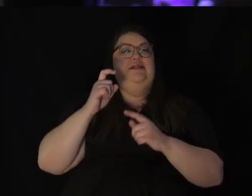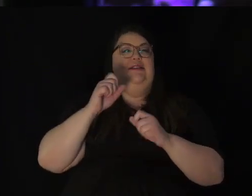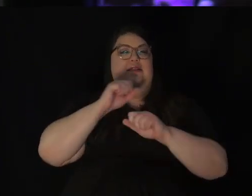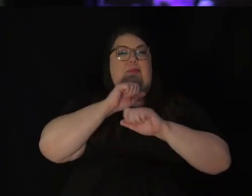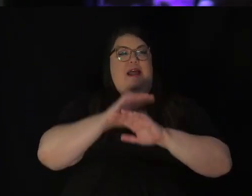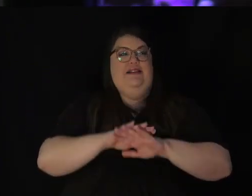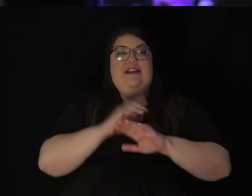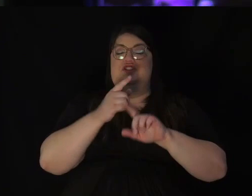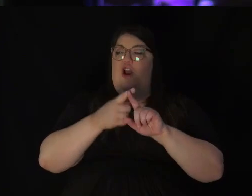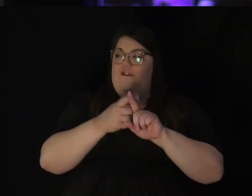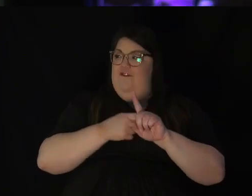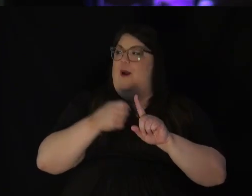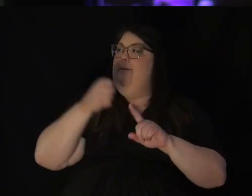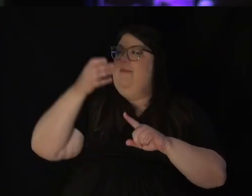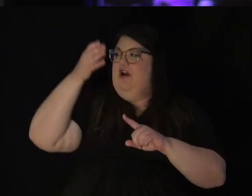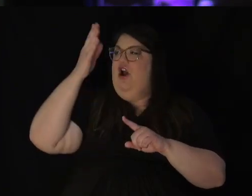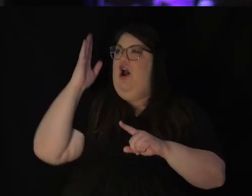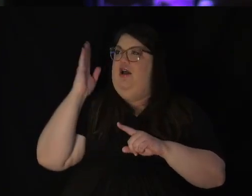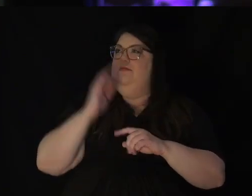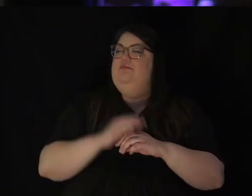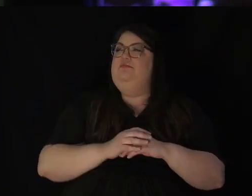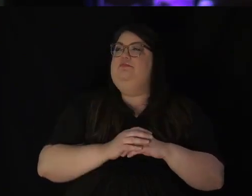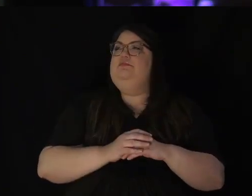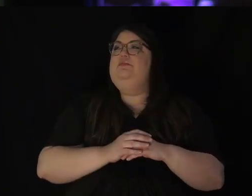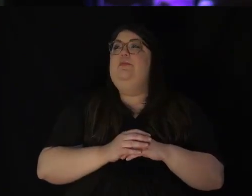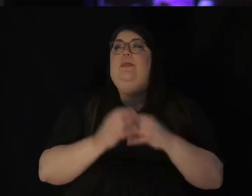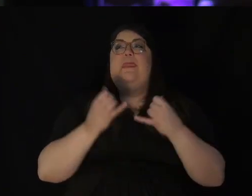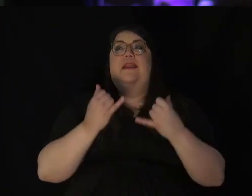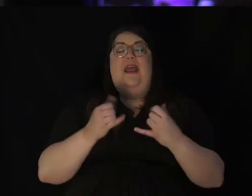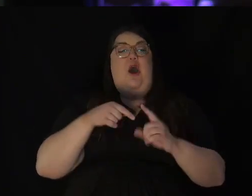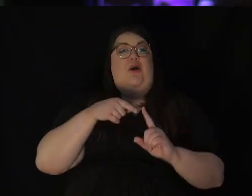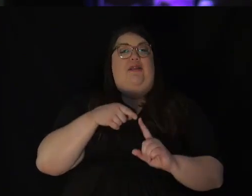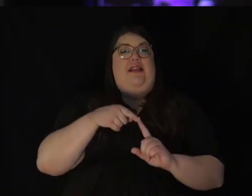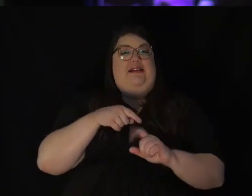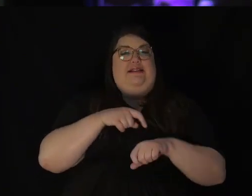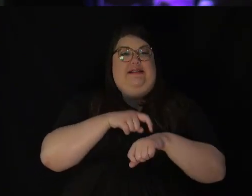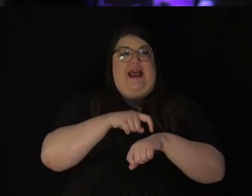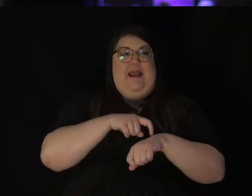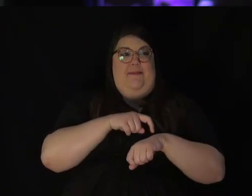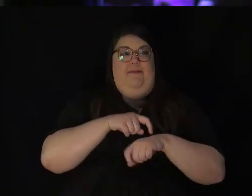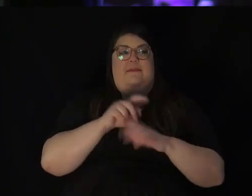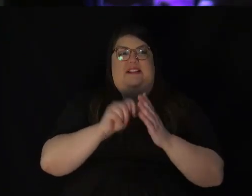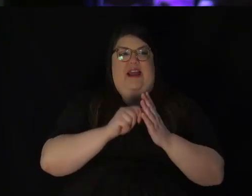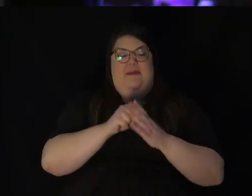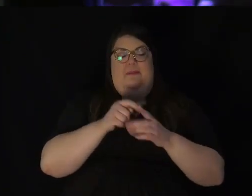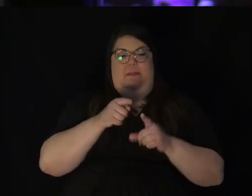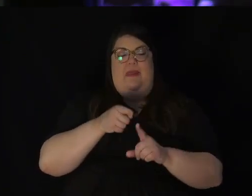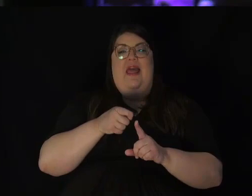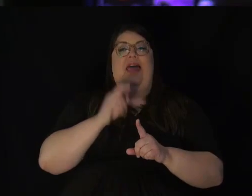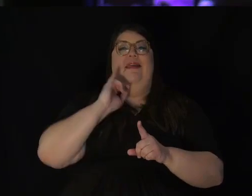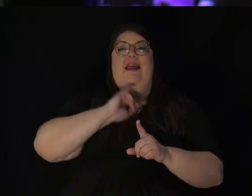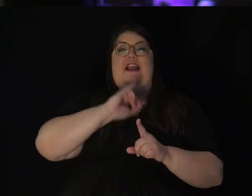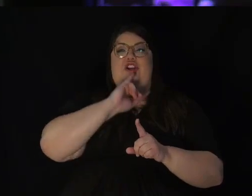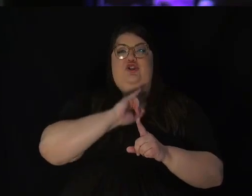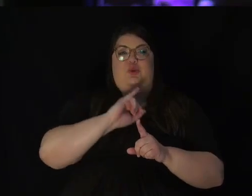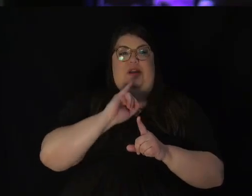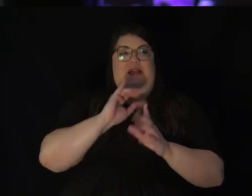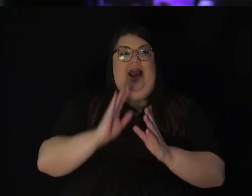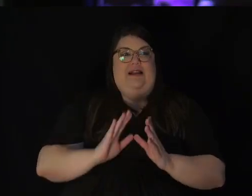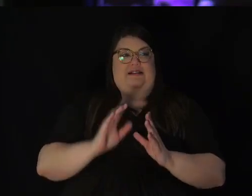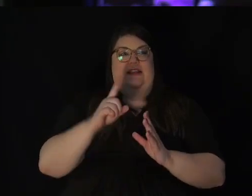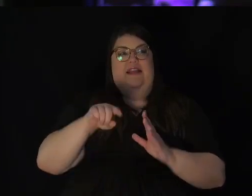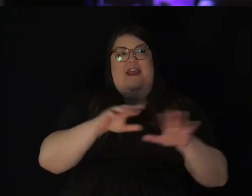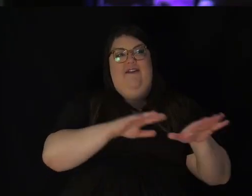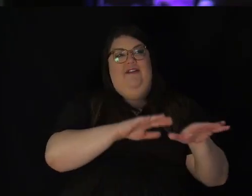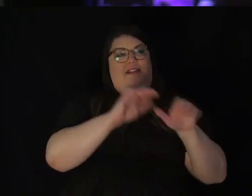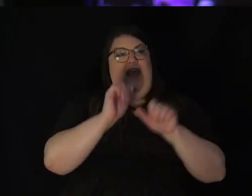coming from God. Now, at this point in time, the Israelites have left the base of Mount Sinai.